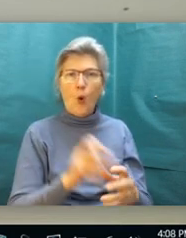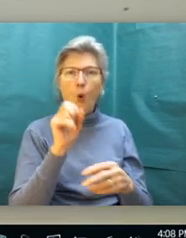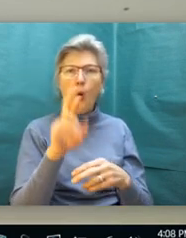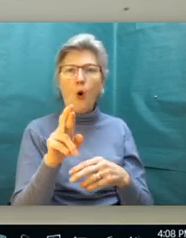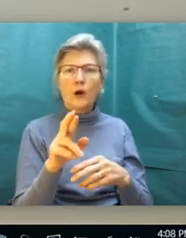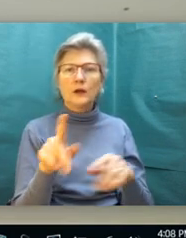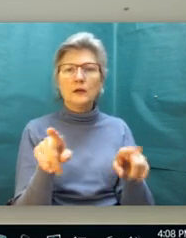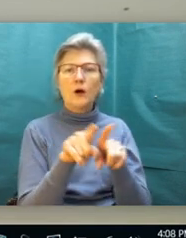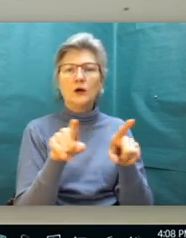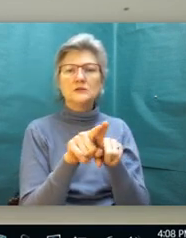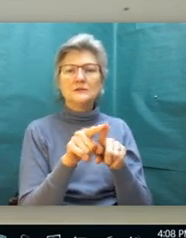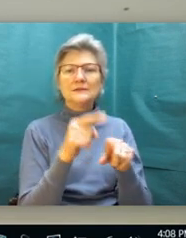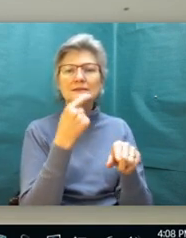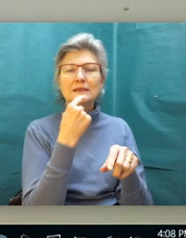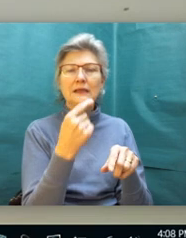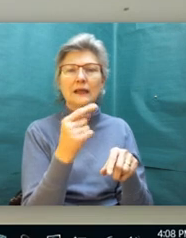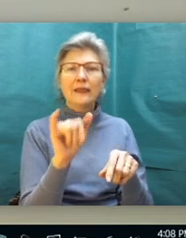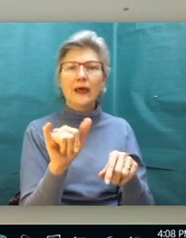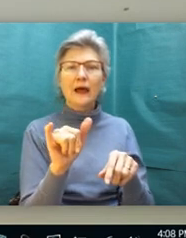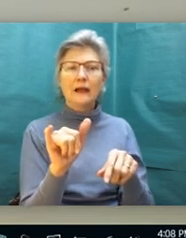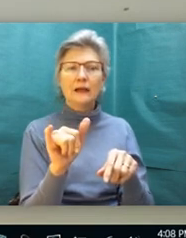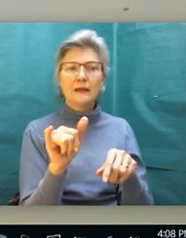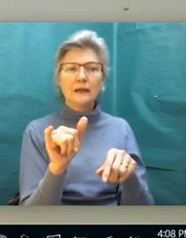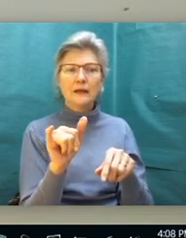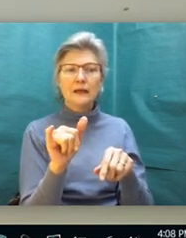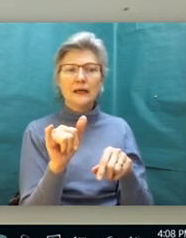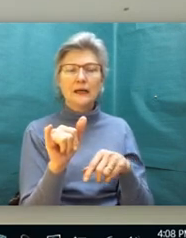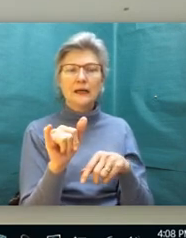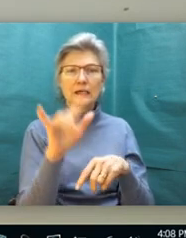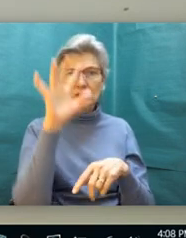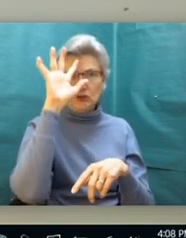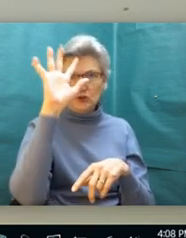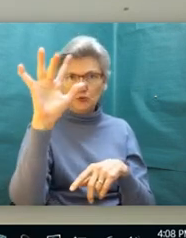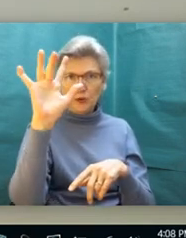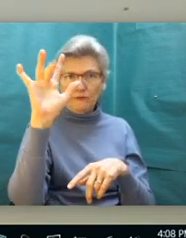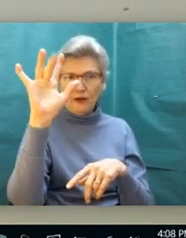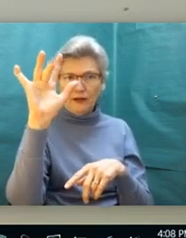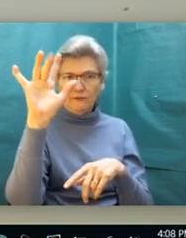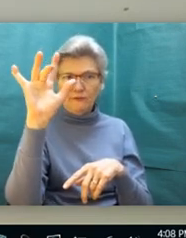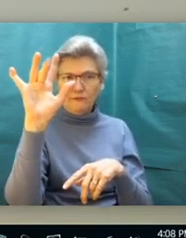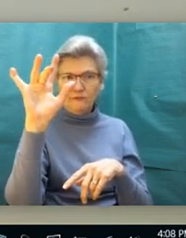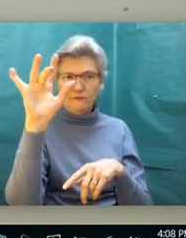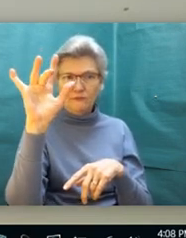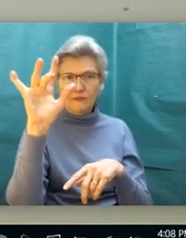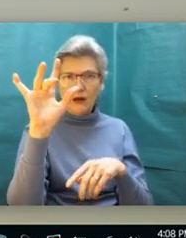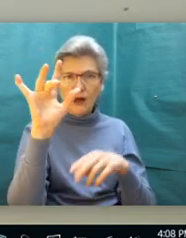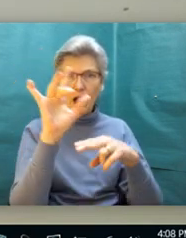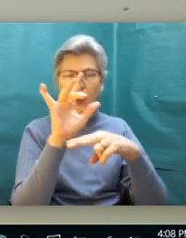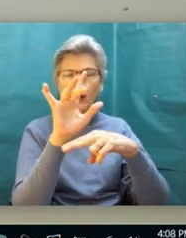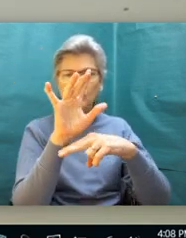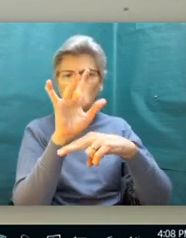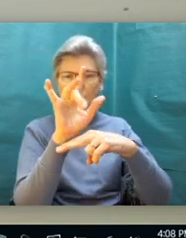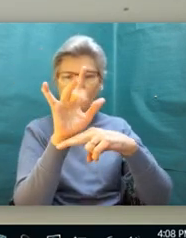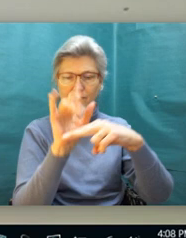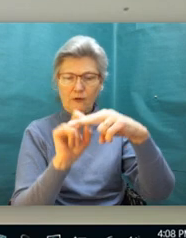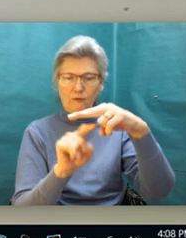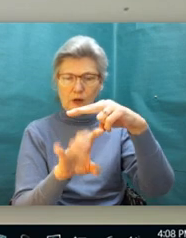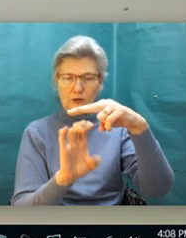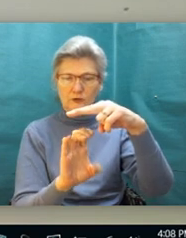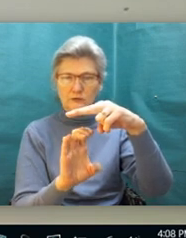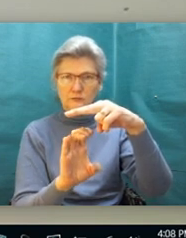Or I could also say that it is 25 out of 100 cents,